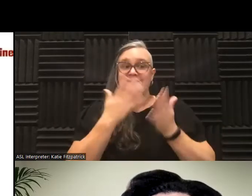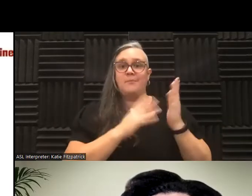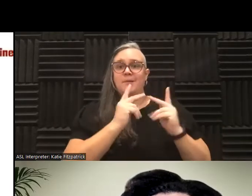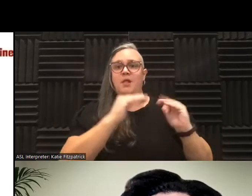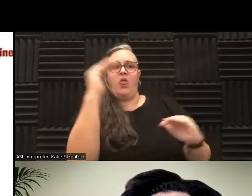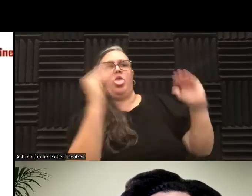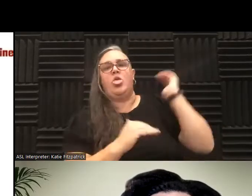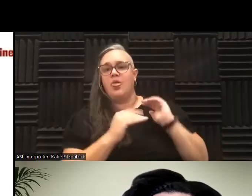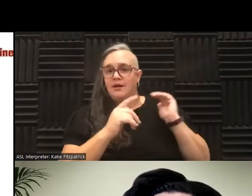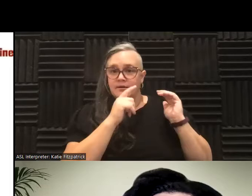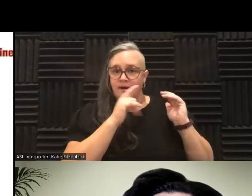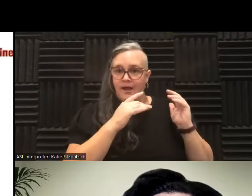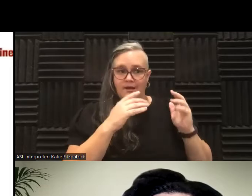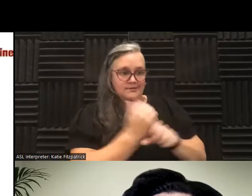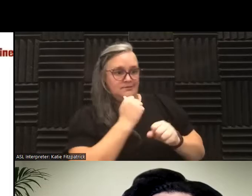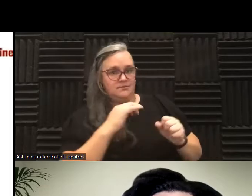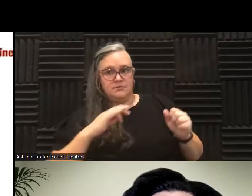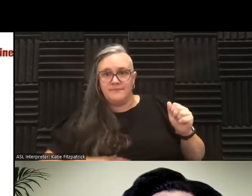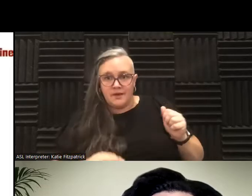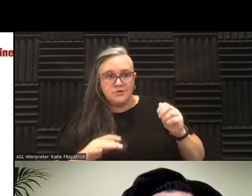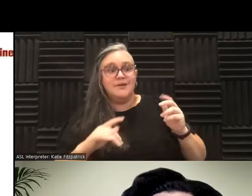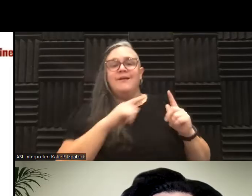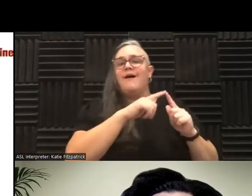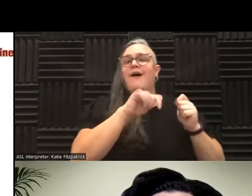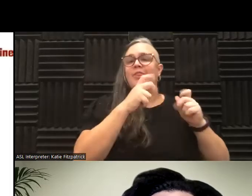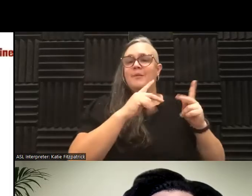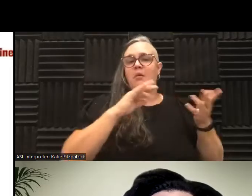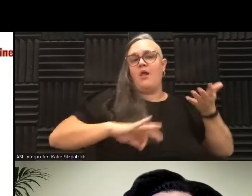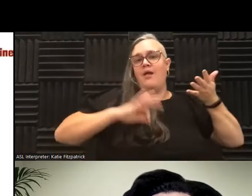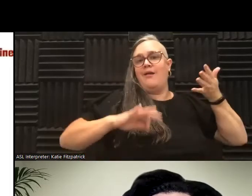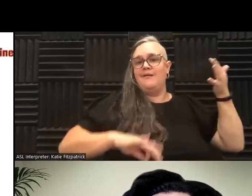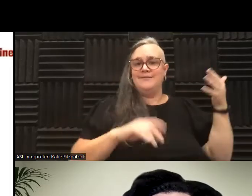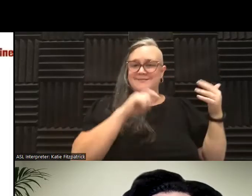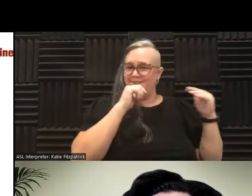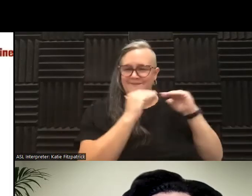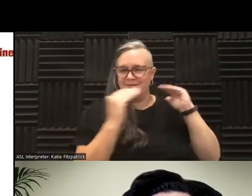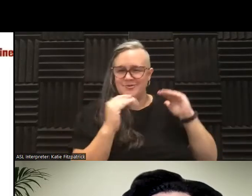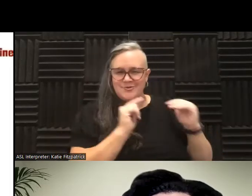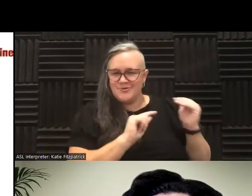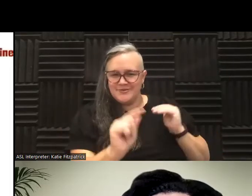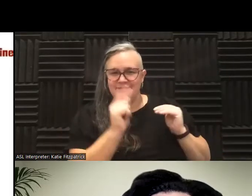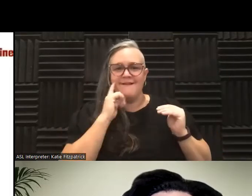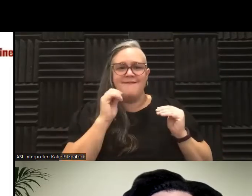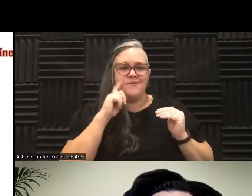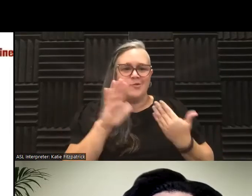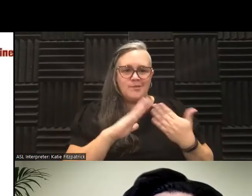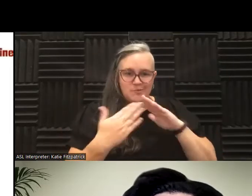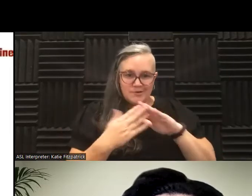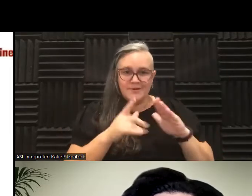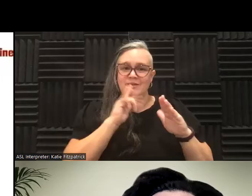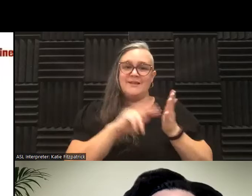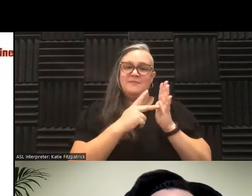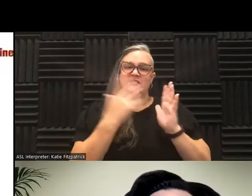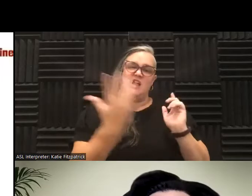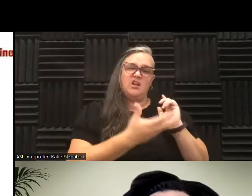and communities, unfairly advantages other individuals and communities, and saps the strength of the whole